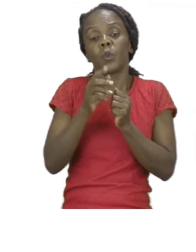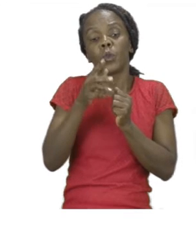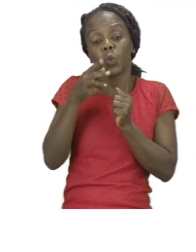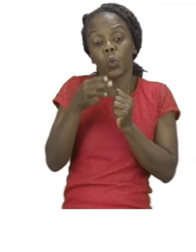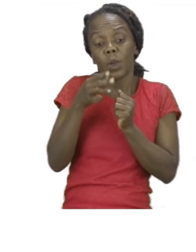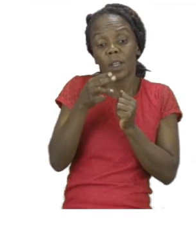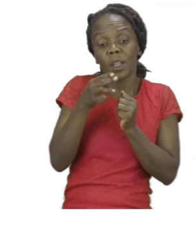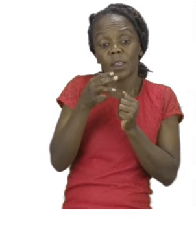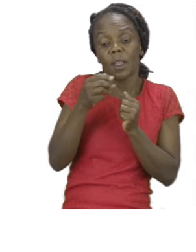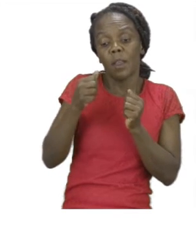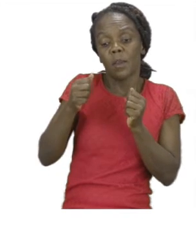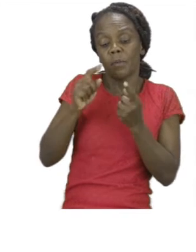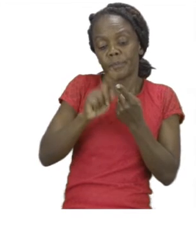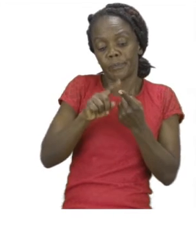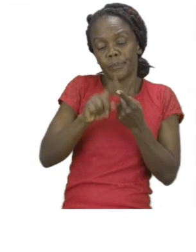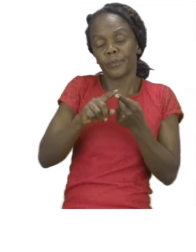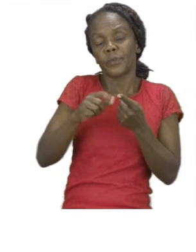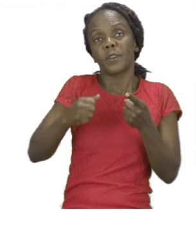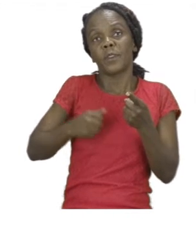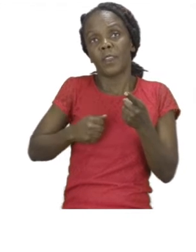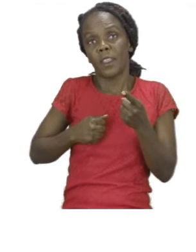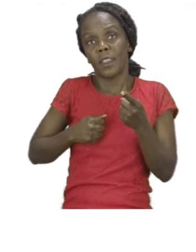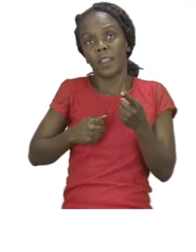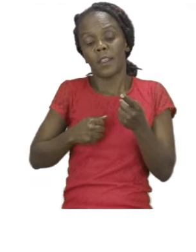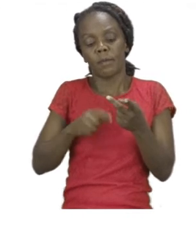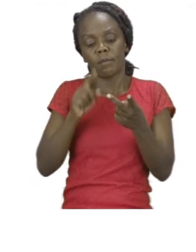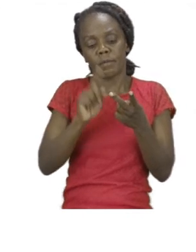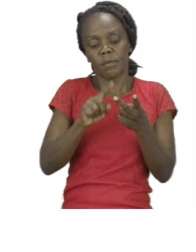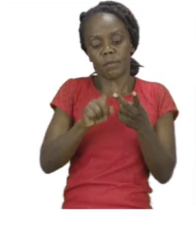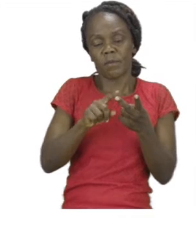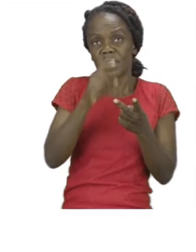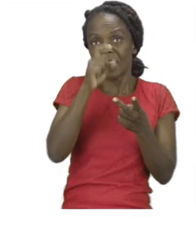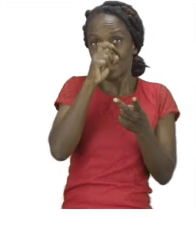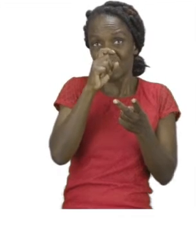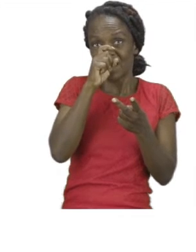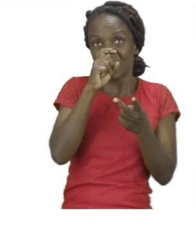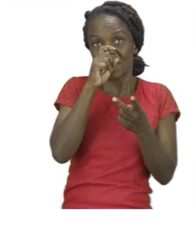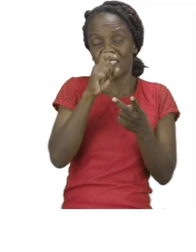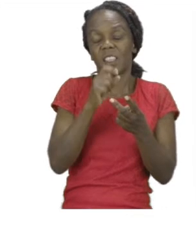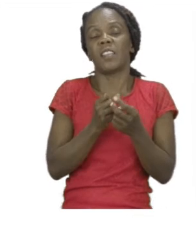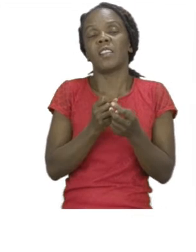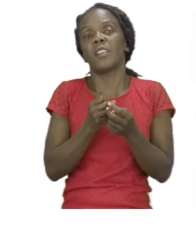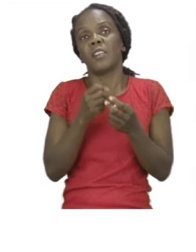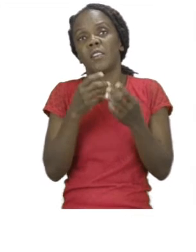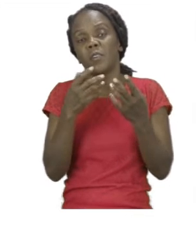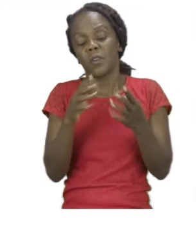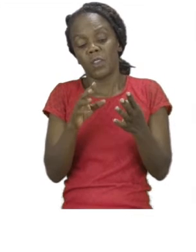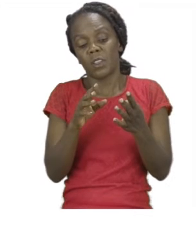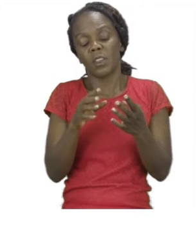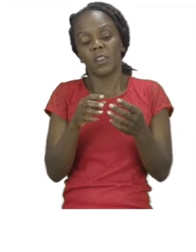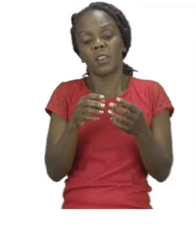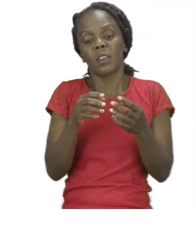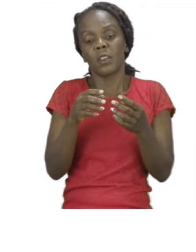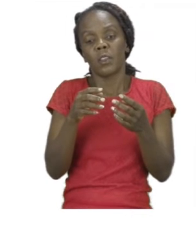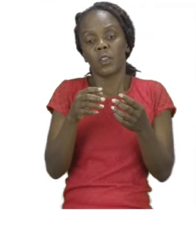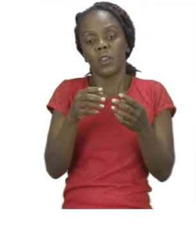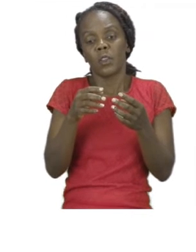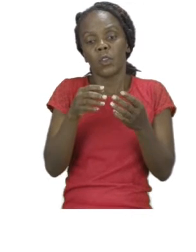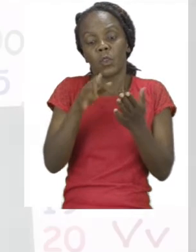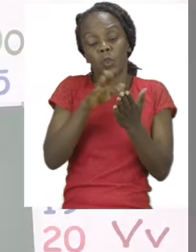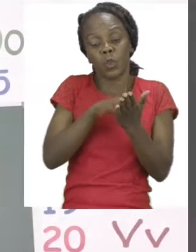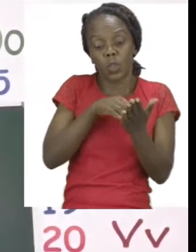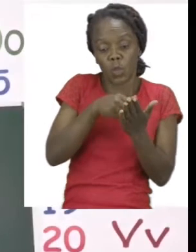the bottom of the page. Now remember, boys and girls, a pair of scissors is